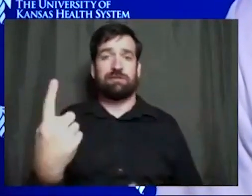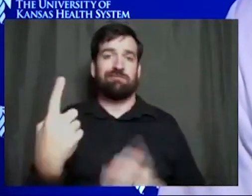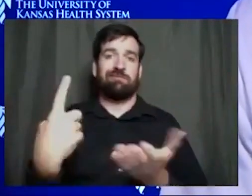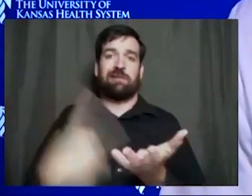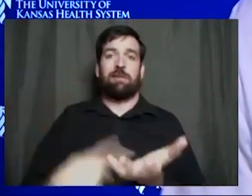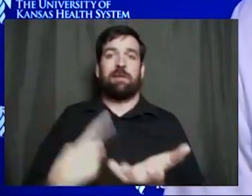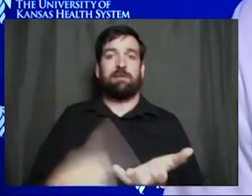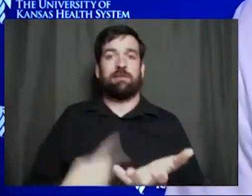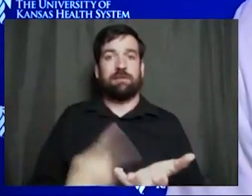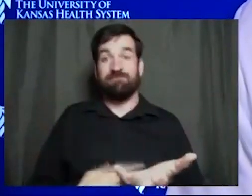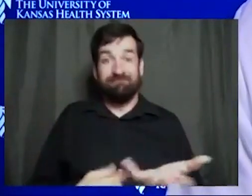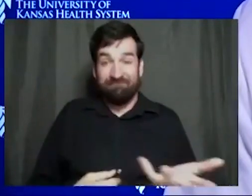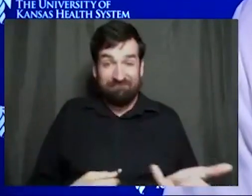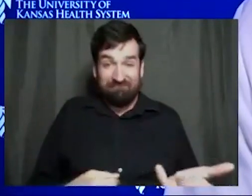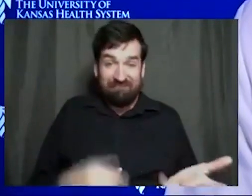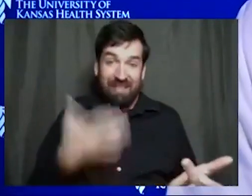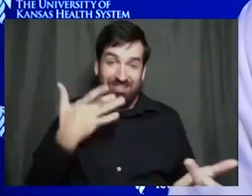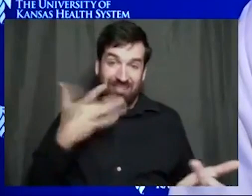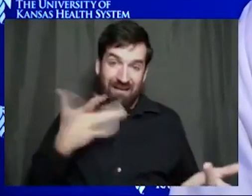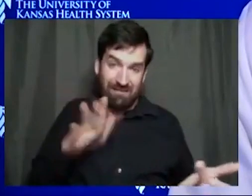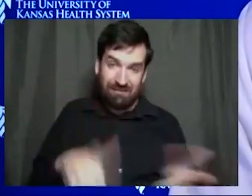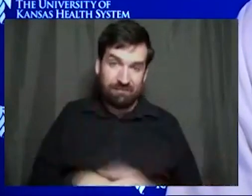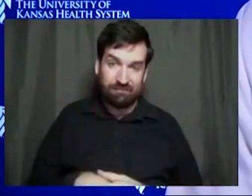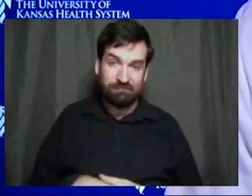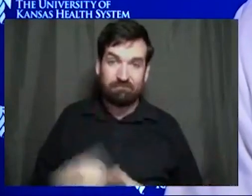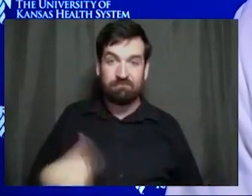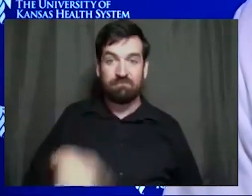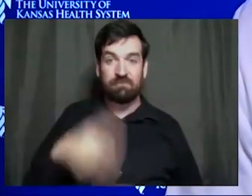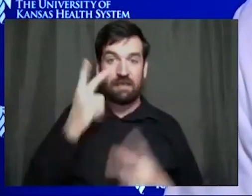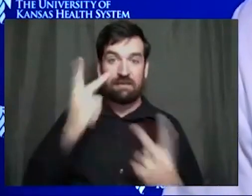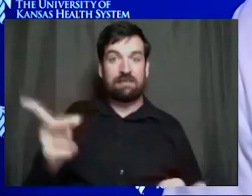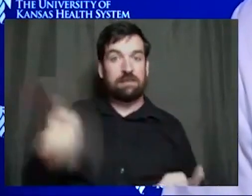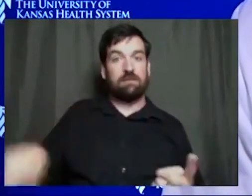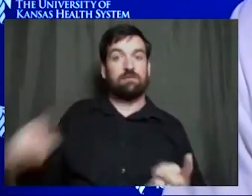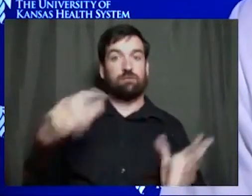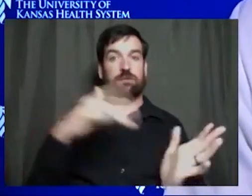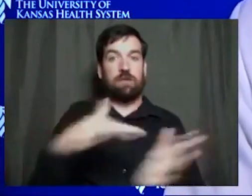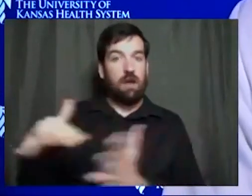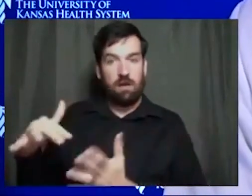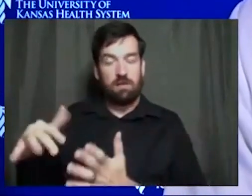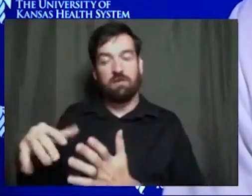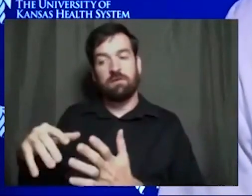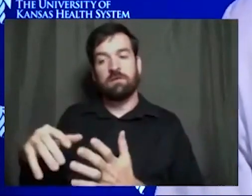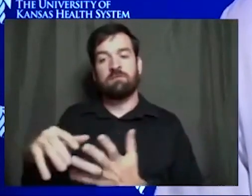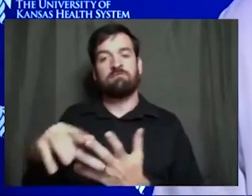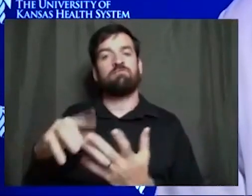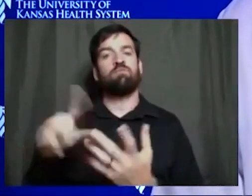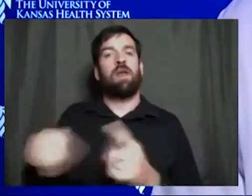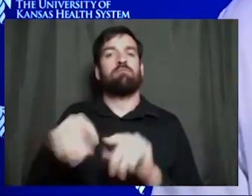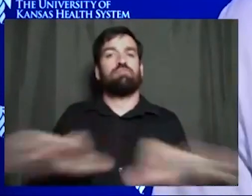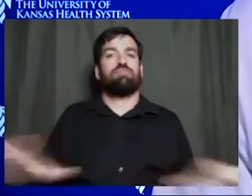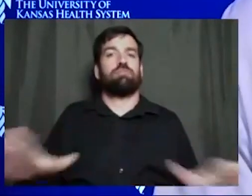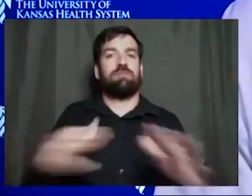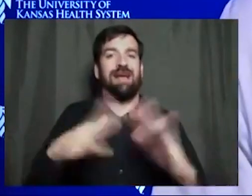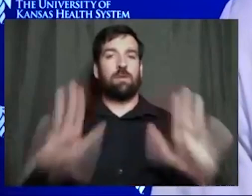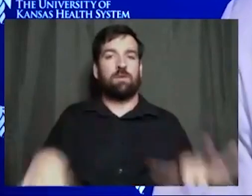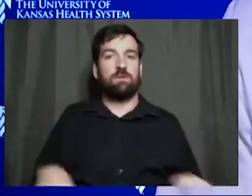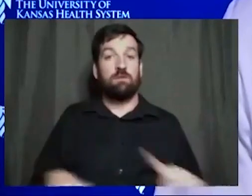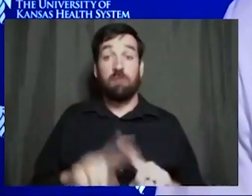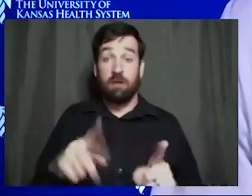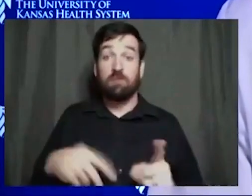luck, and we have seen that with those studies when they look at household attack rates when one person has it. But what they did see is